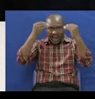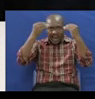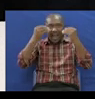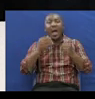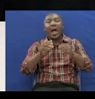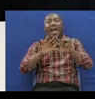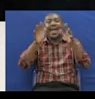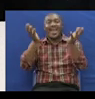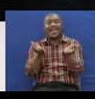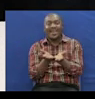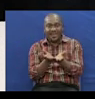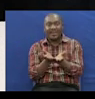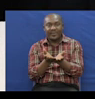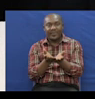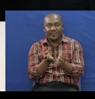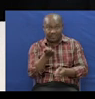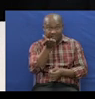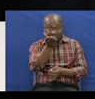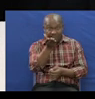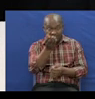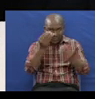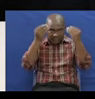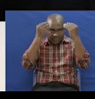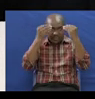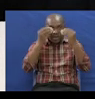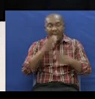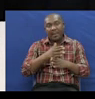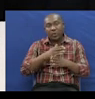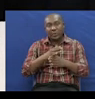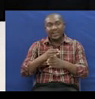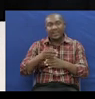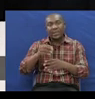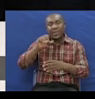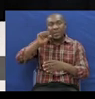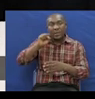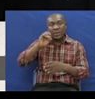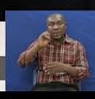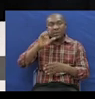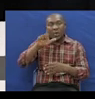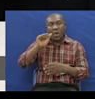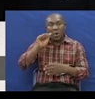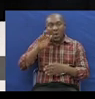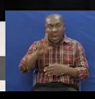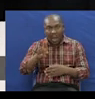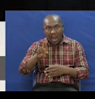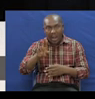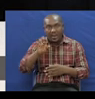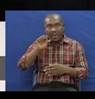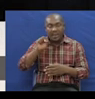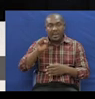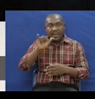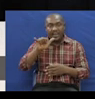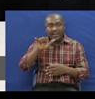I expect most of you, if not all, have learned about solar system. Solar